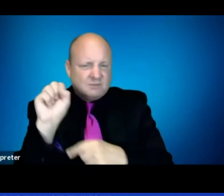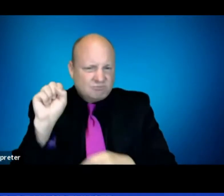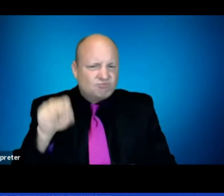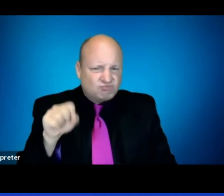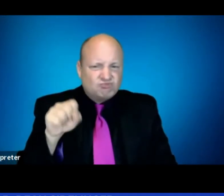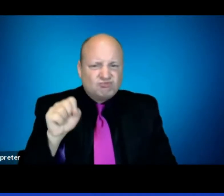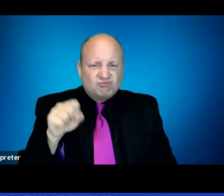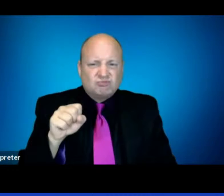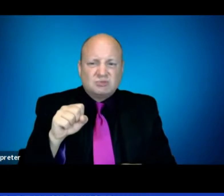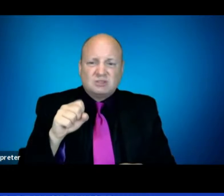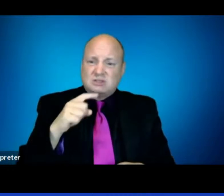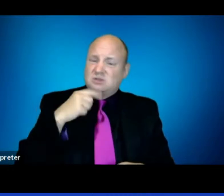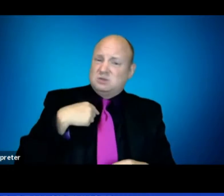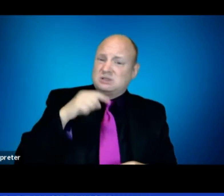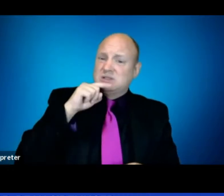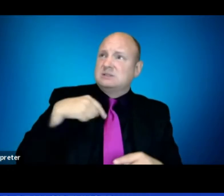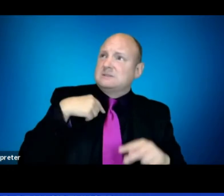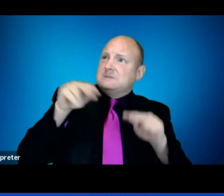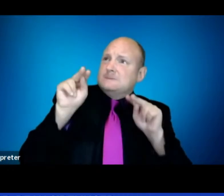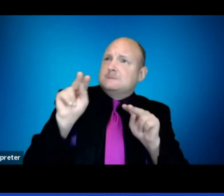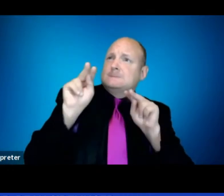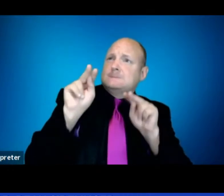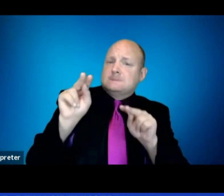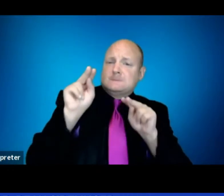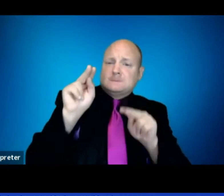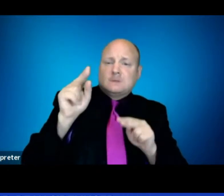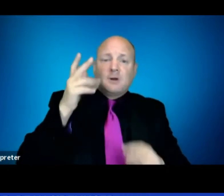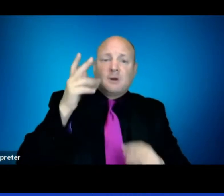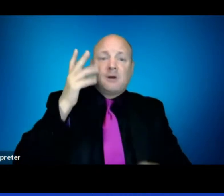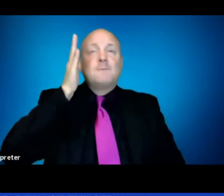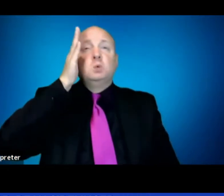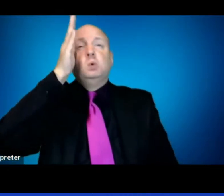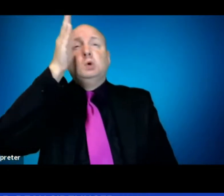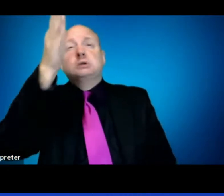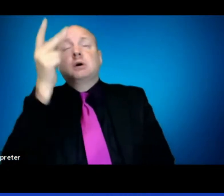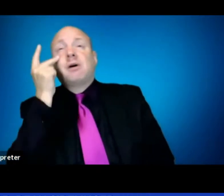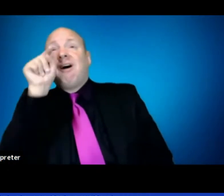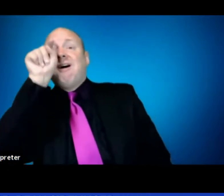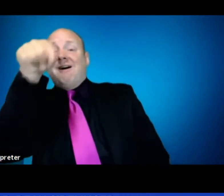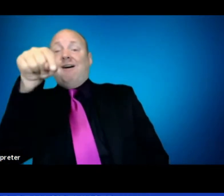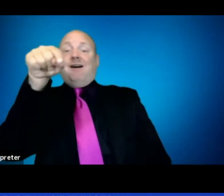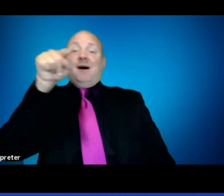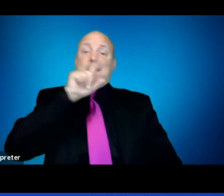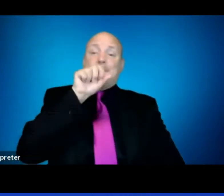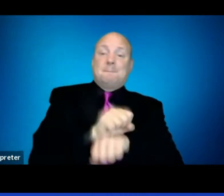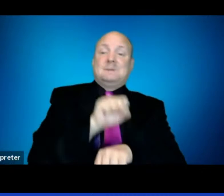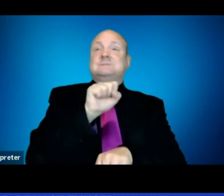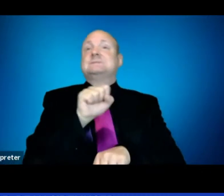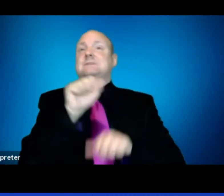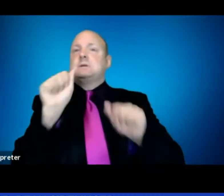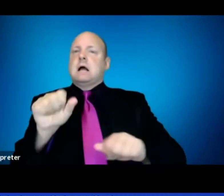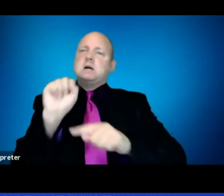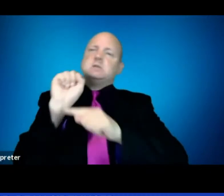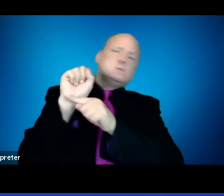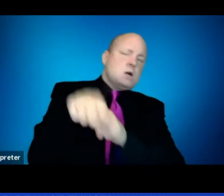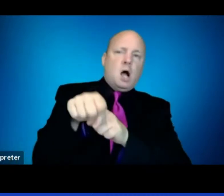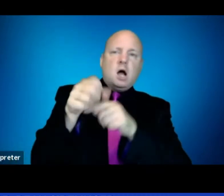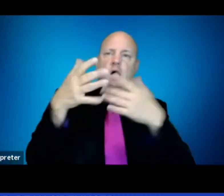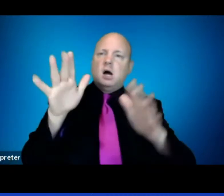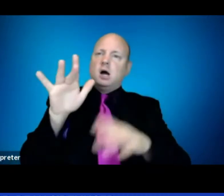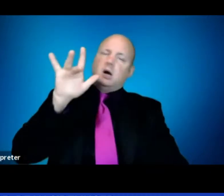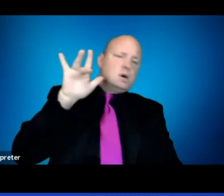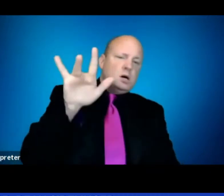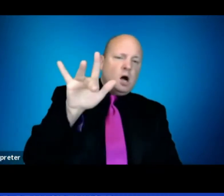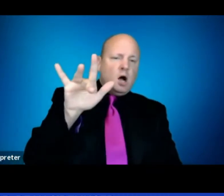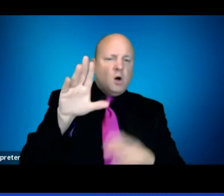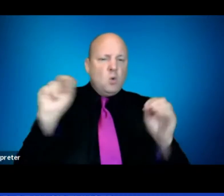and I hope that we never forget the personal tragedy and the pain that is extracted from all of us. And with that,